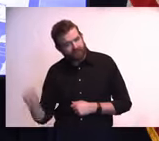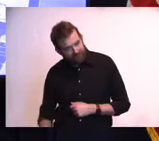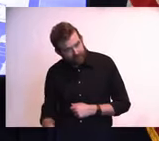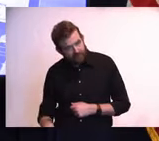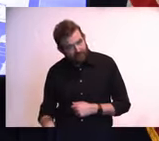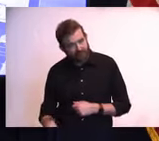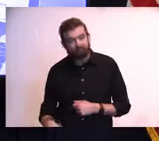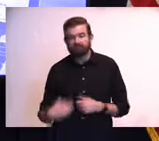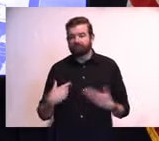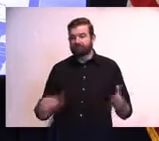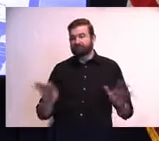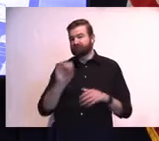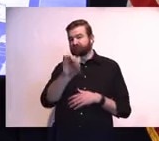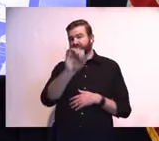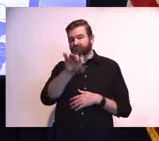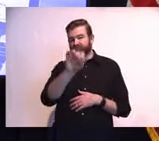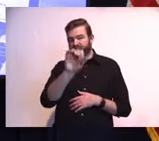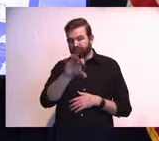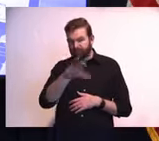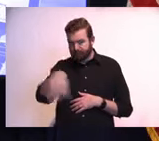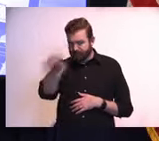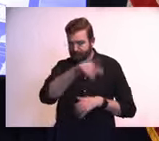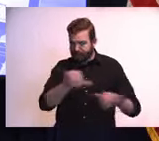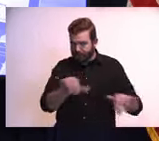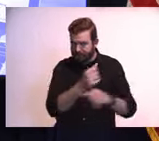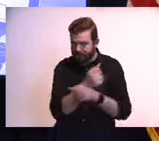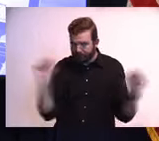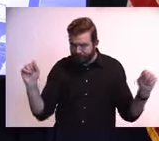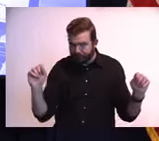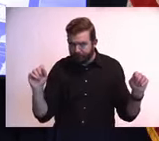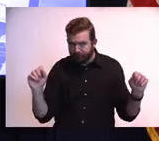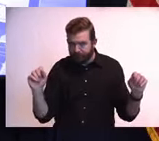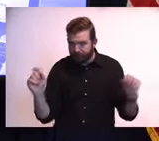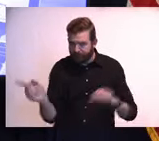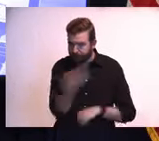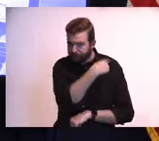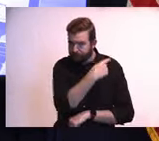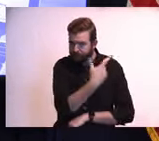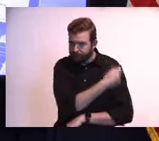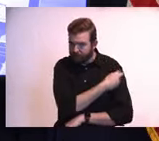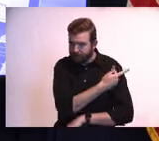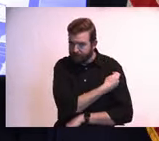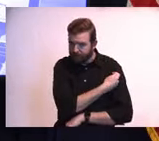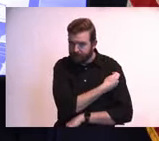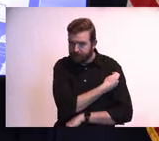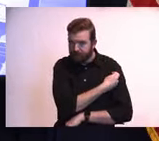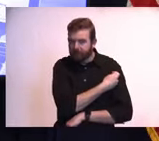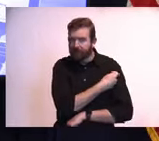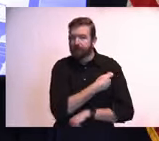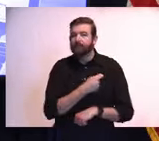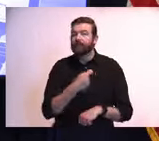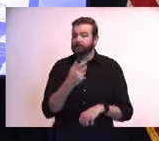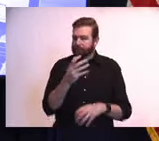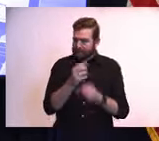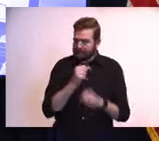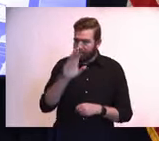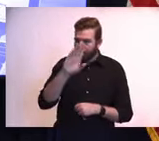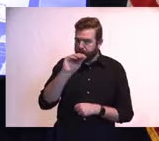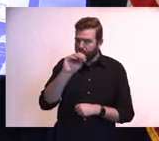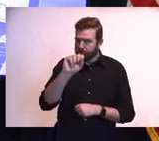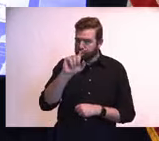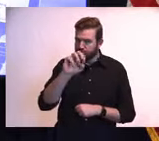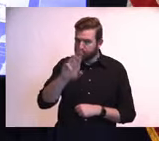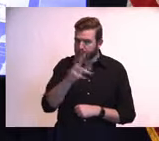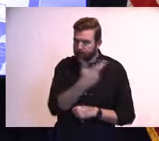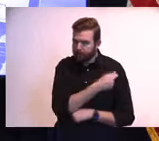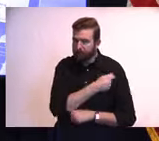report. Please continue to stay safe. Let's get vaccinated, get boosted to protect ourselves, our family, our friends,